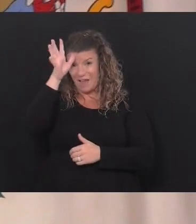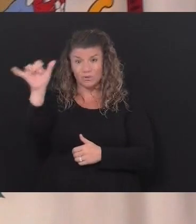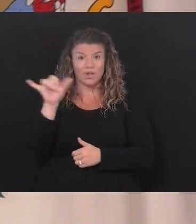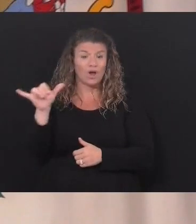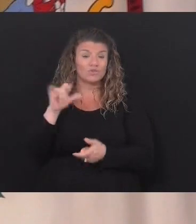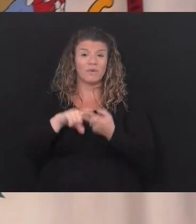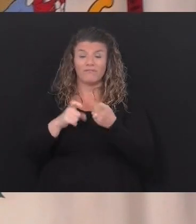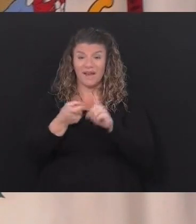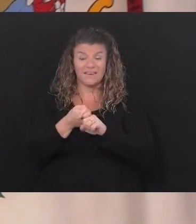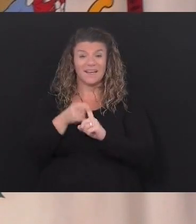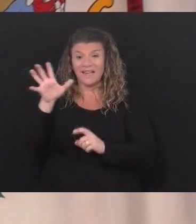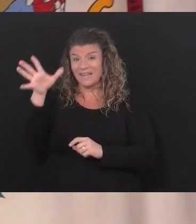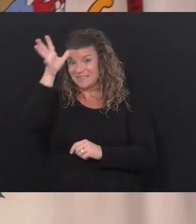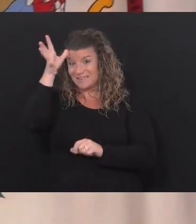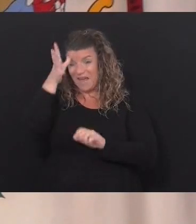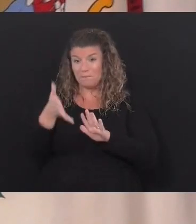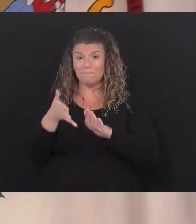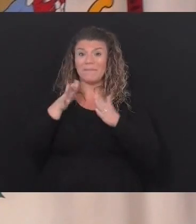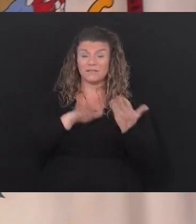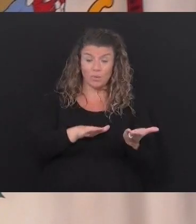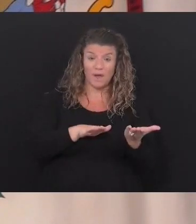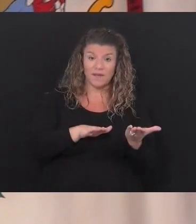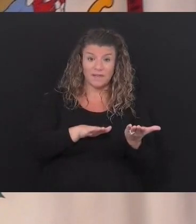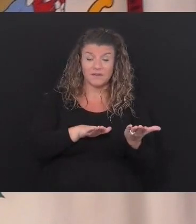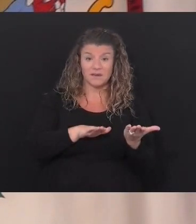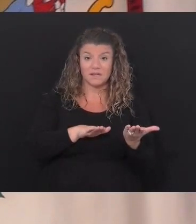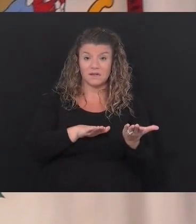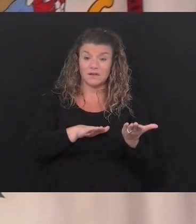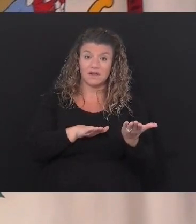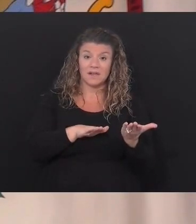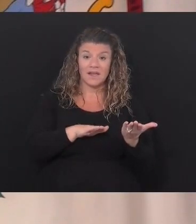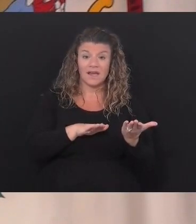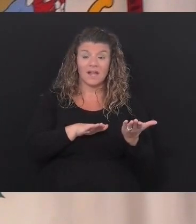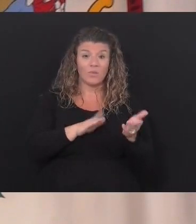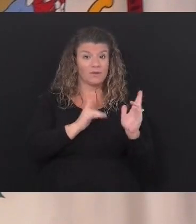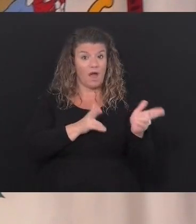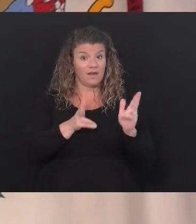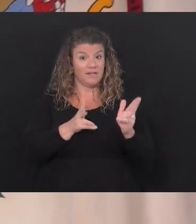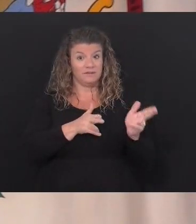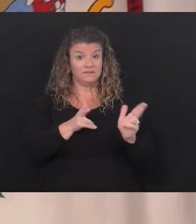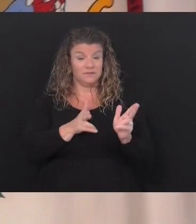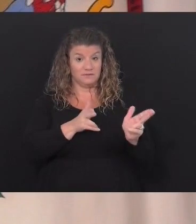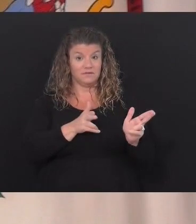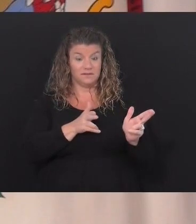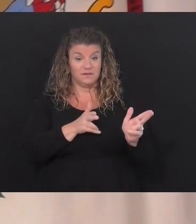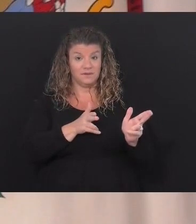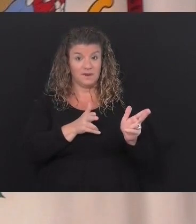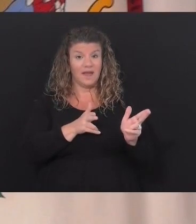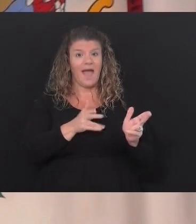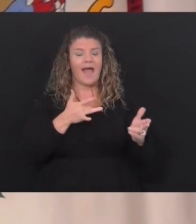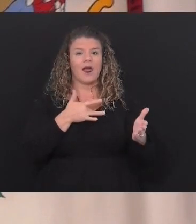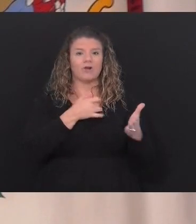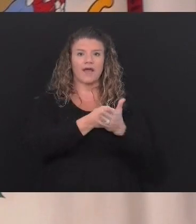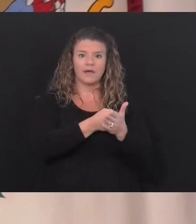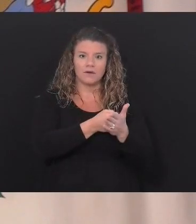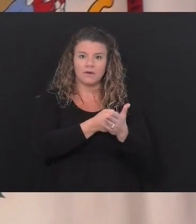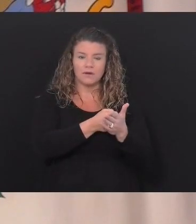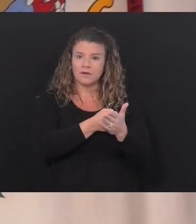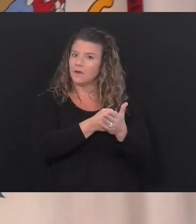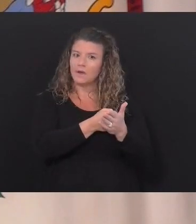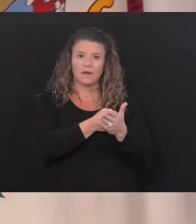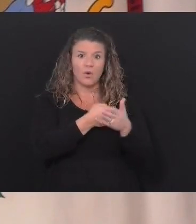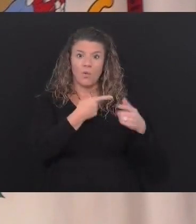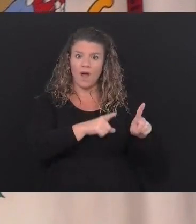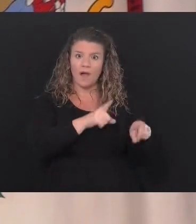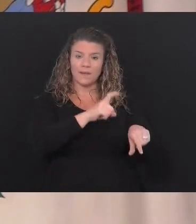we lost his dad, and he was actually hunting with me and had a massive heart attack. And I thank goodness